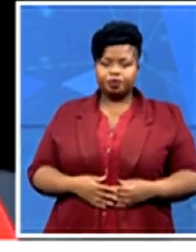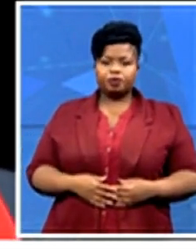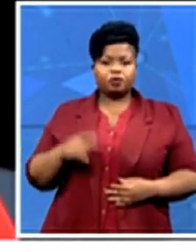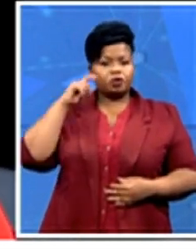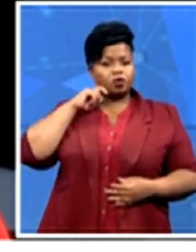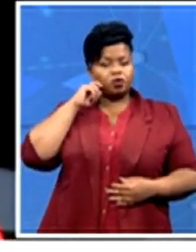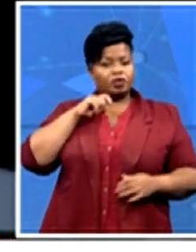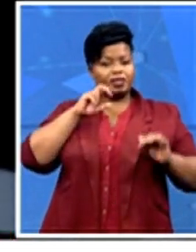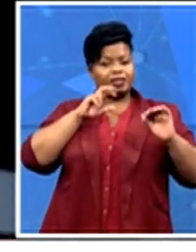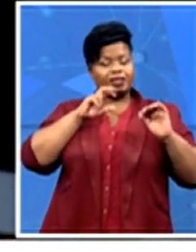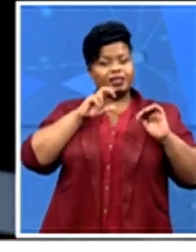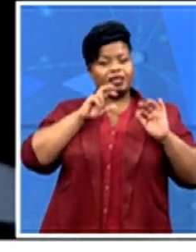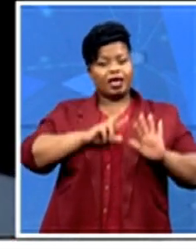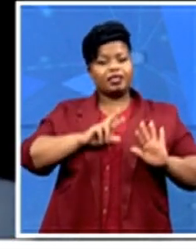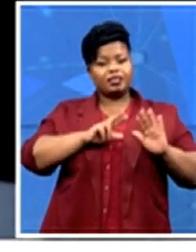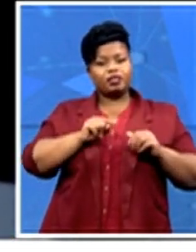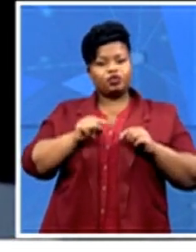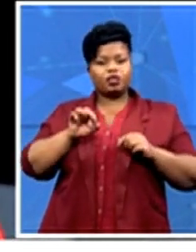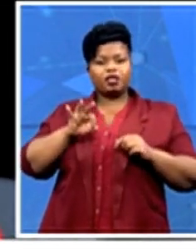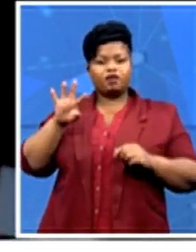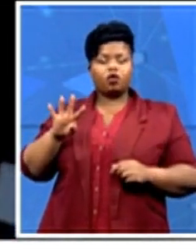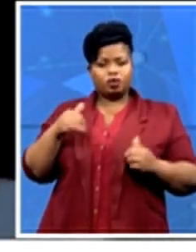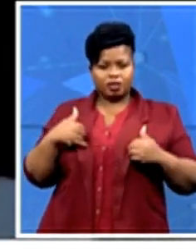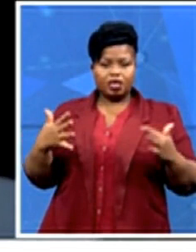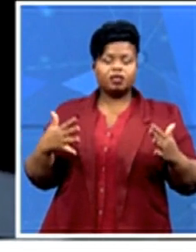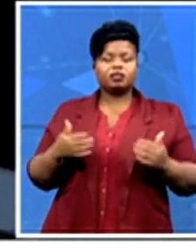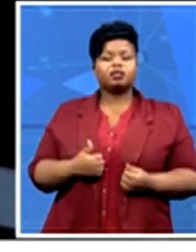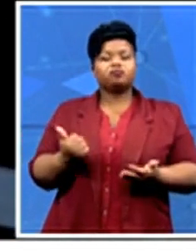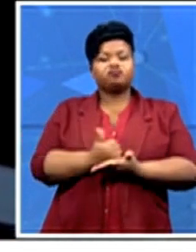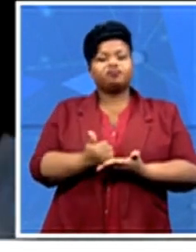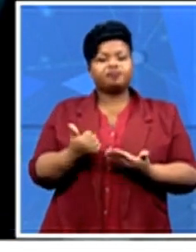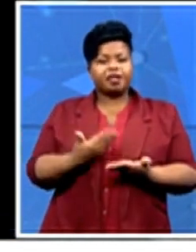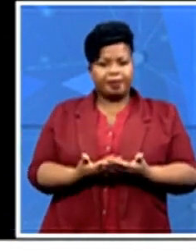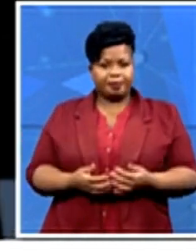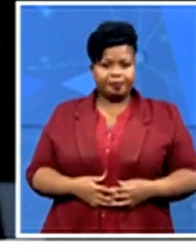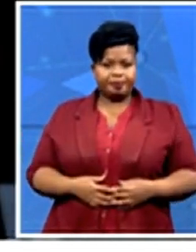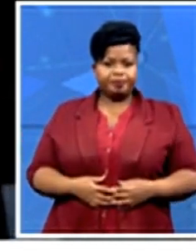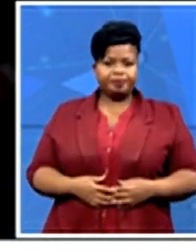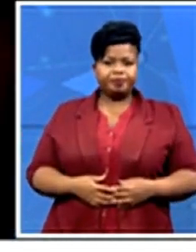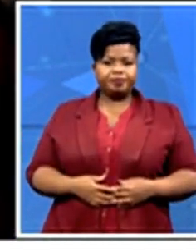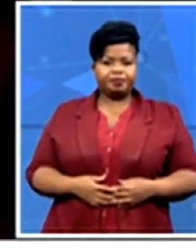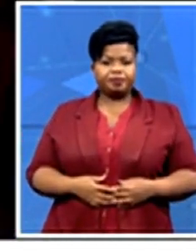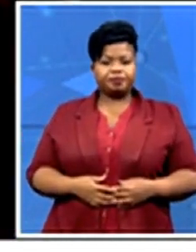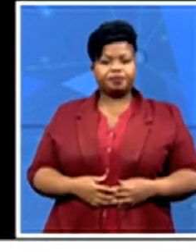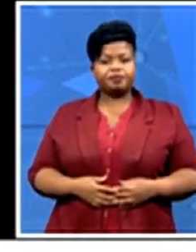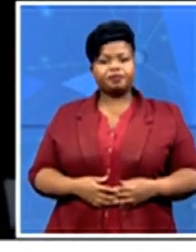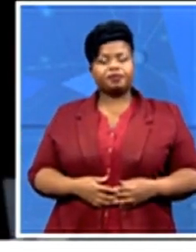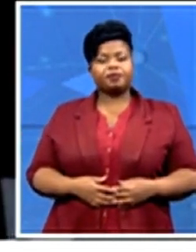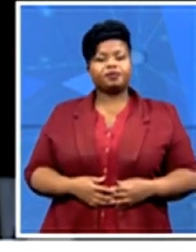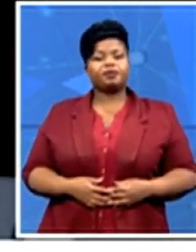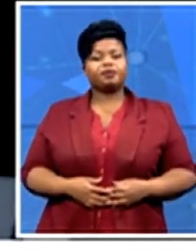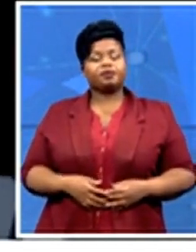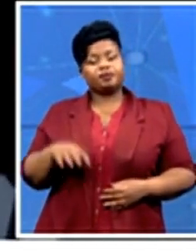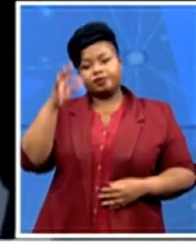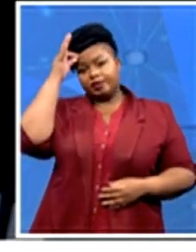with the vaccination process. And, the government trying to ramp up that vaccination drive. This morning,